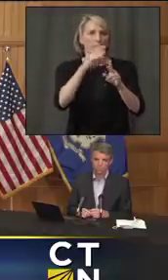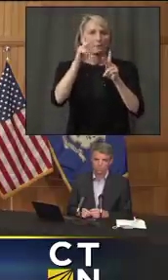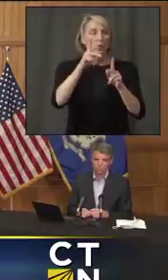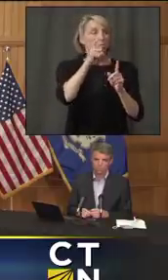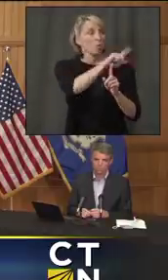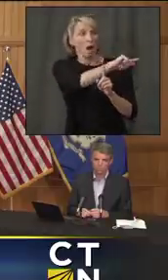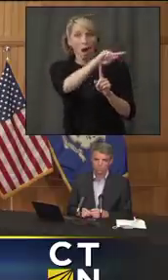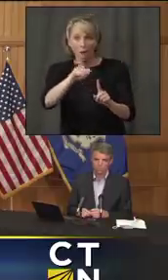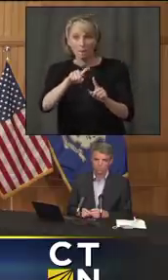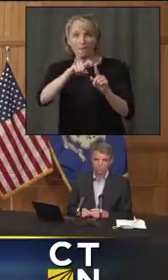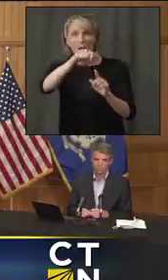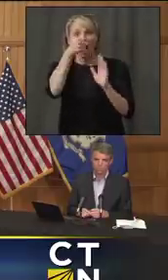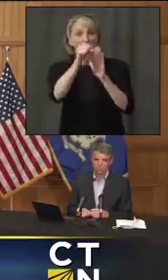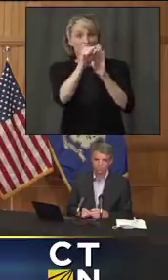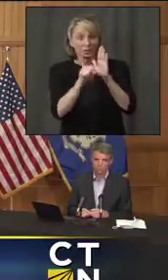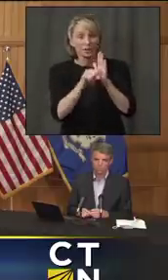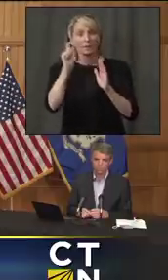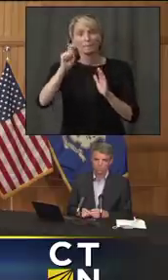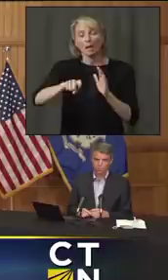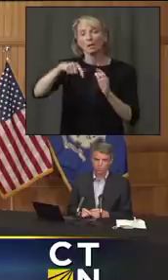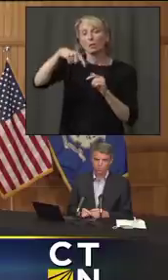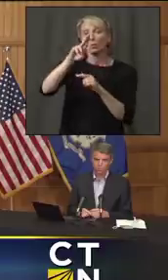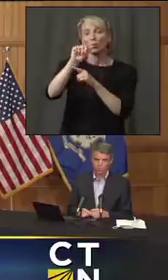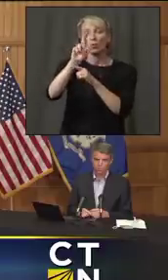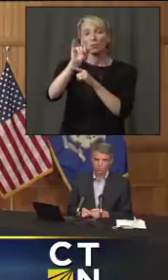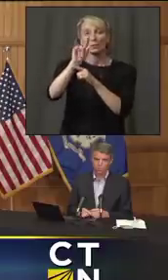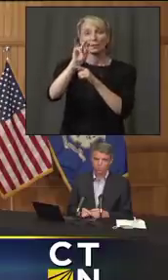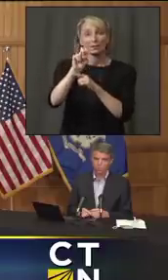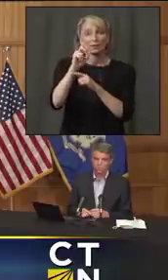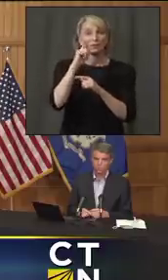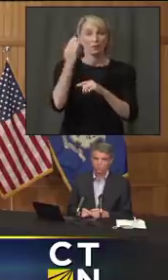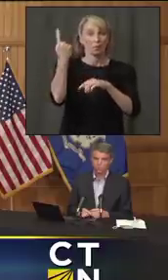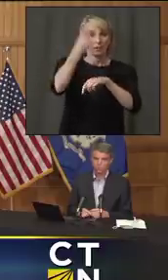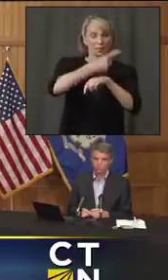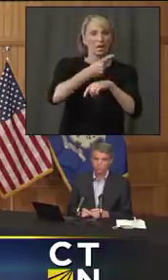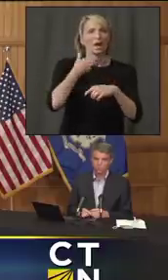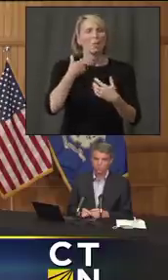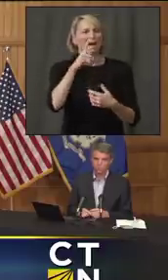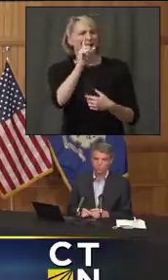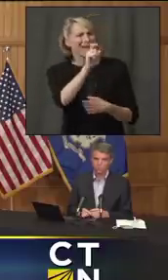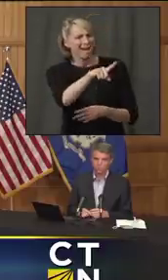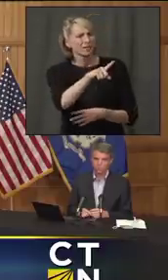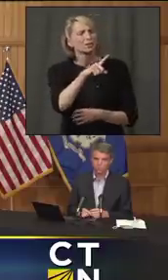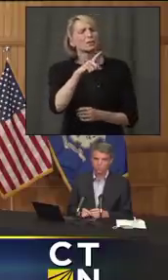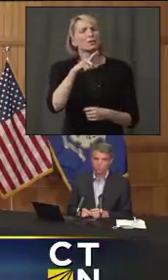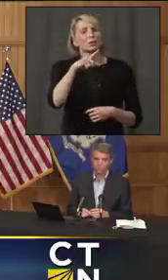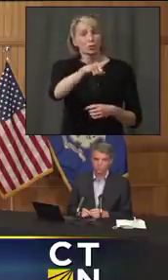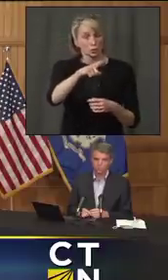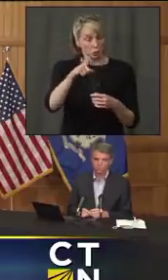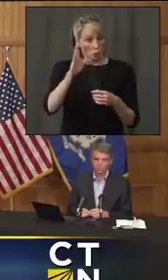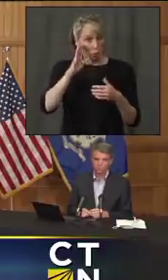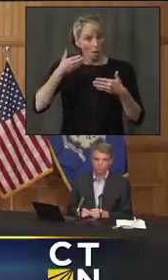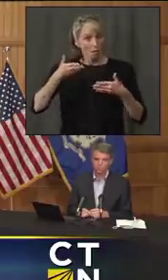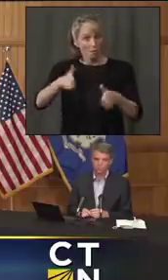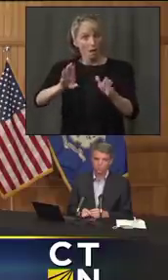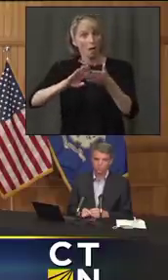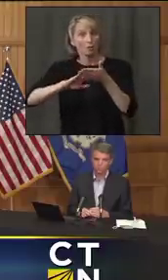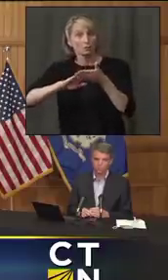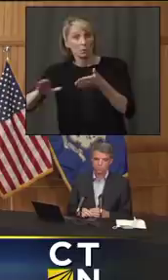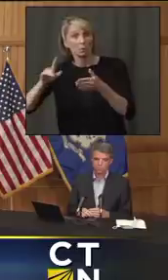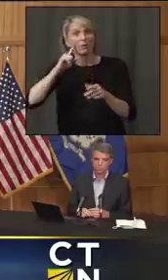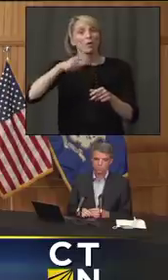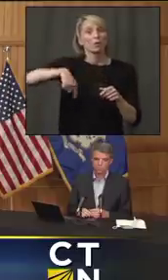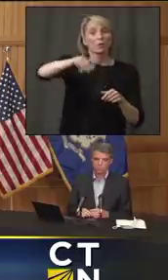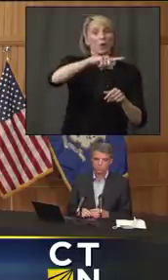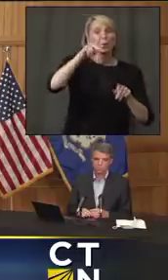your talks on an exemption for folks that can document that they have tested negative prior,